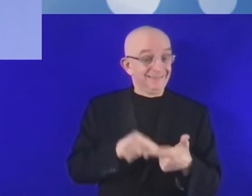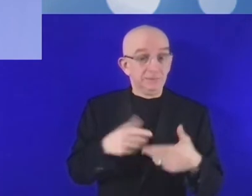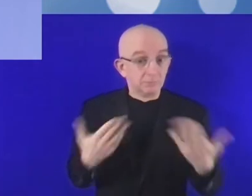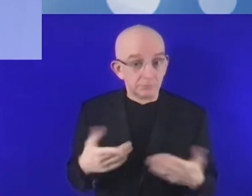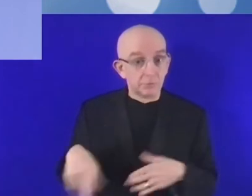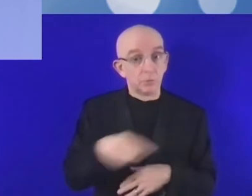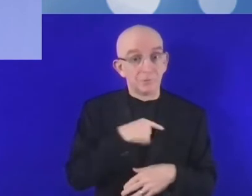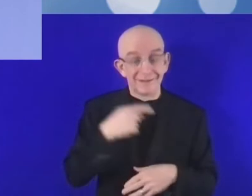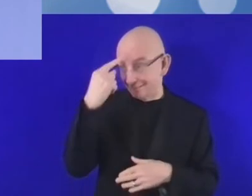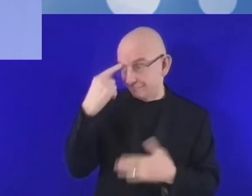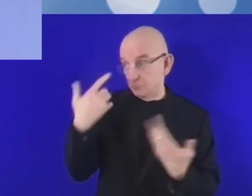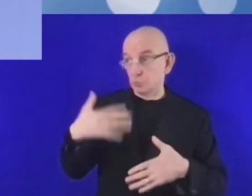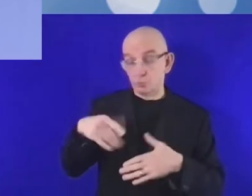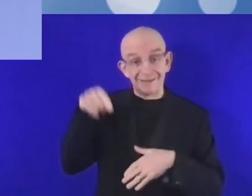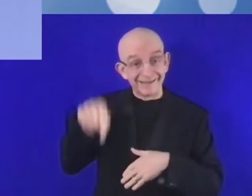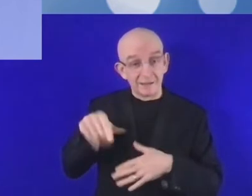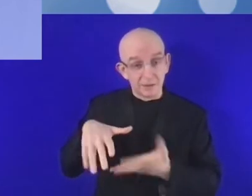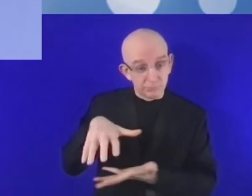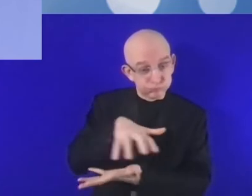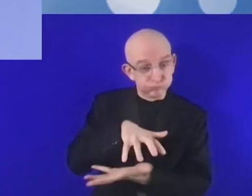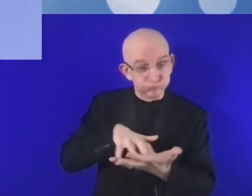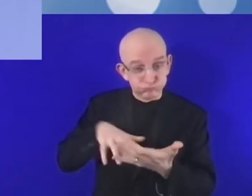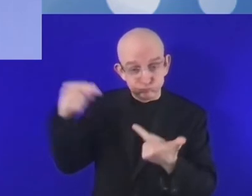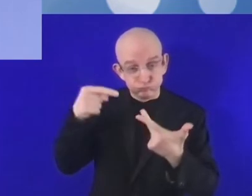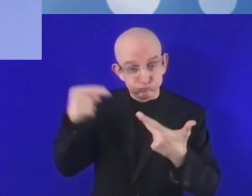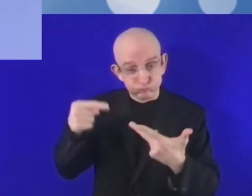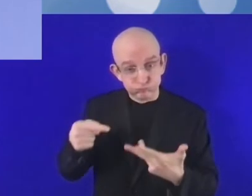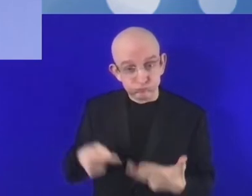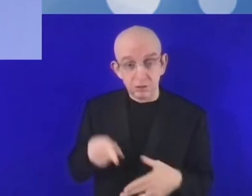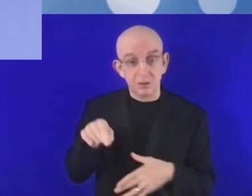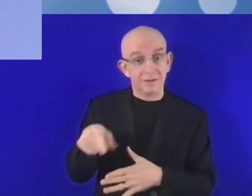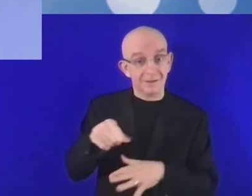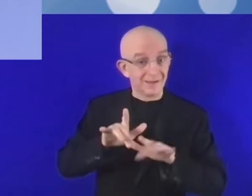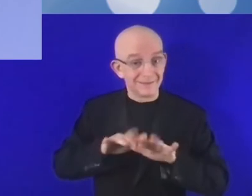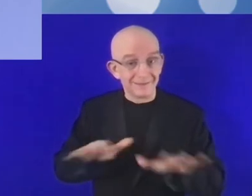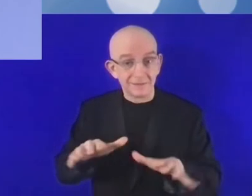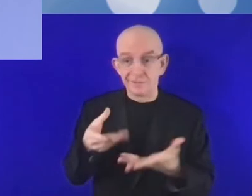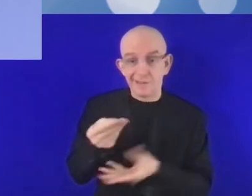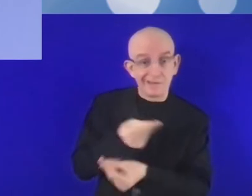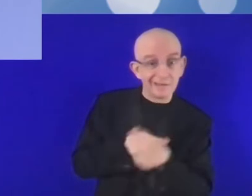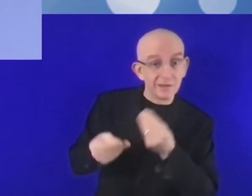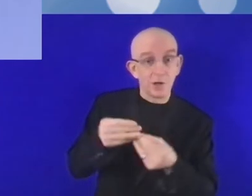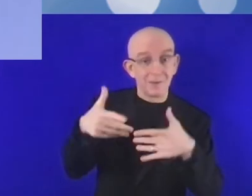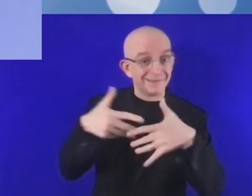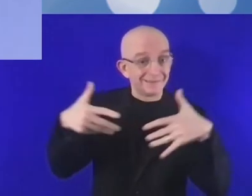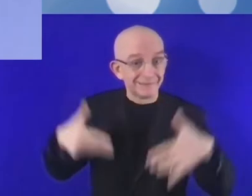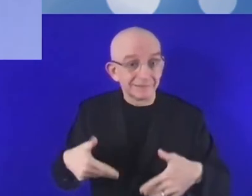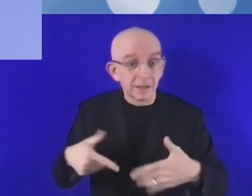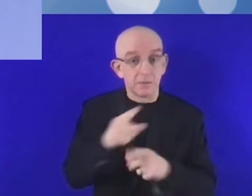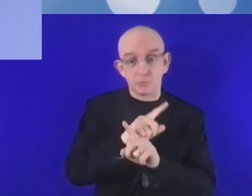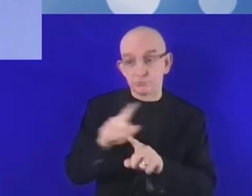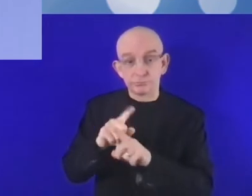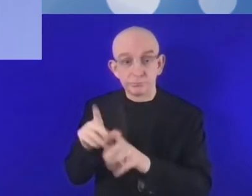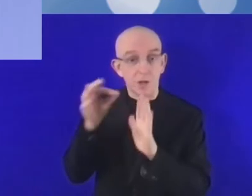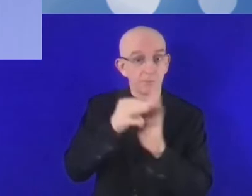address the challenges and explore the opportunities in challenge so i believe